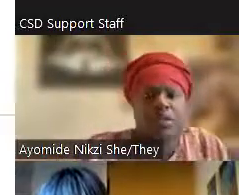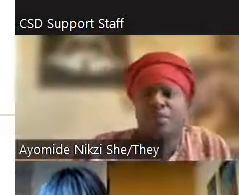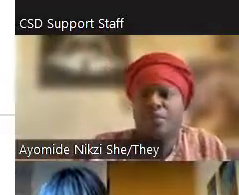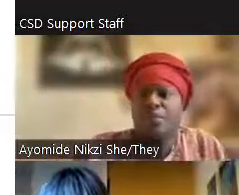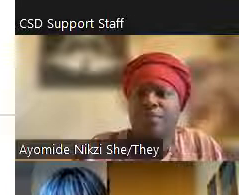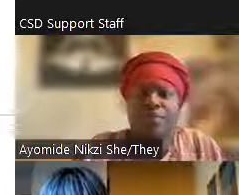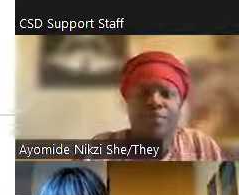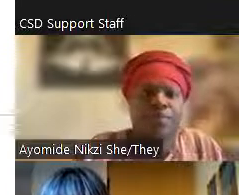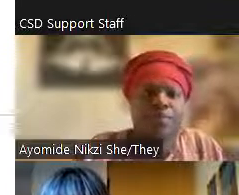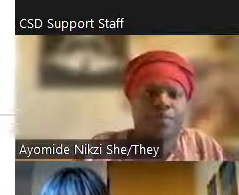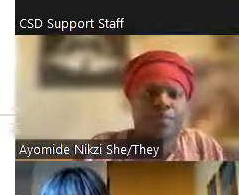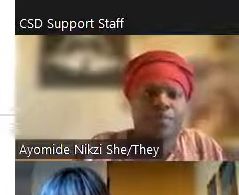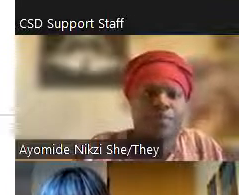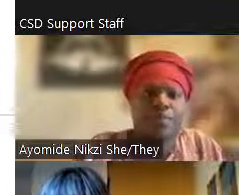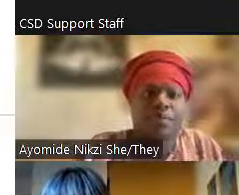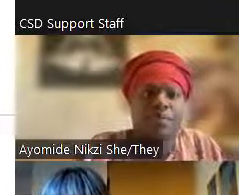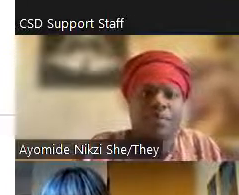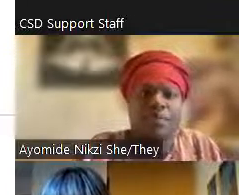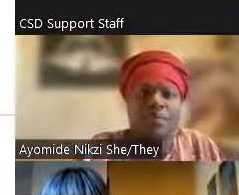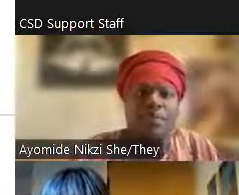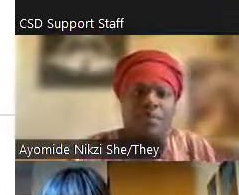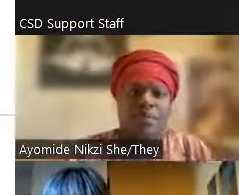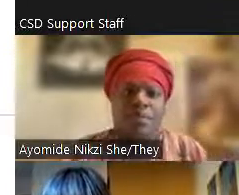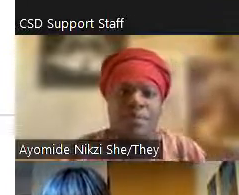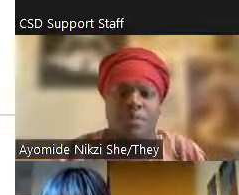Commissioner. I'd like to hear the argument why that's necessary.